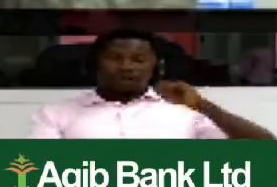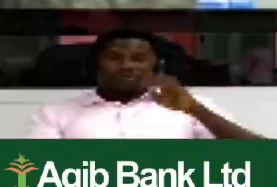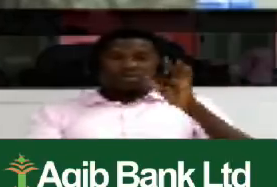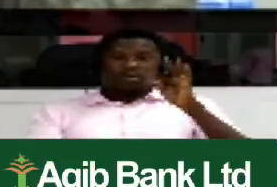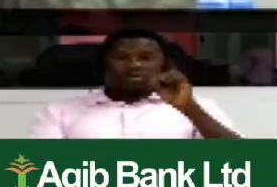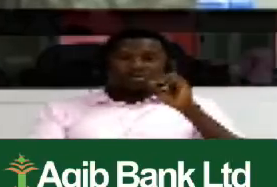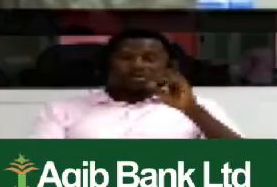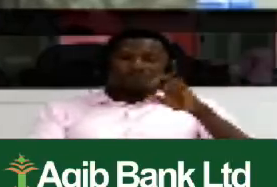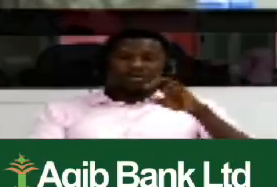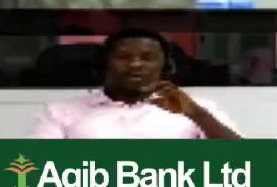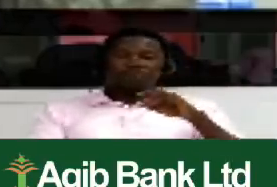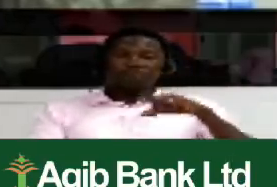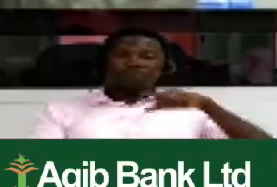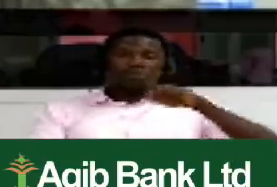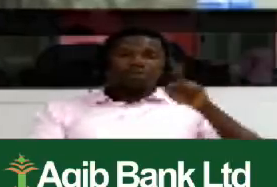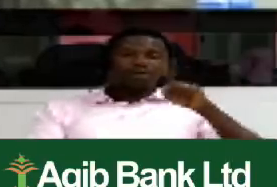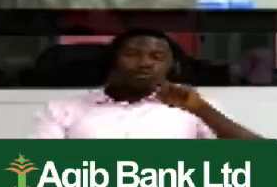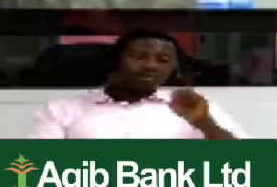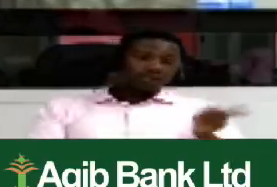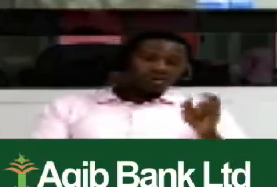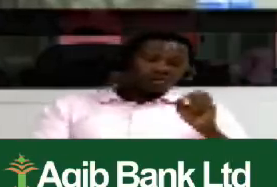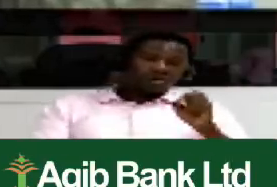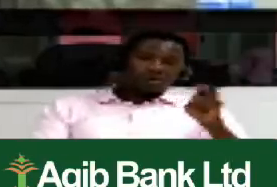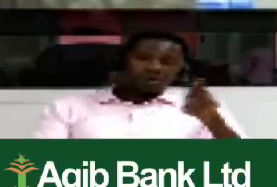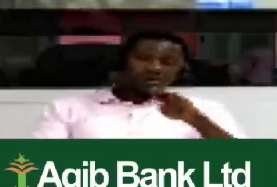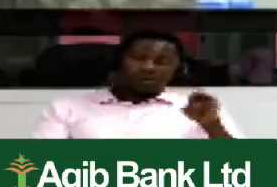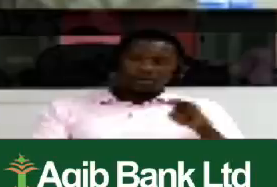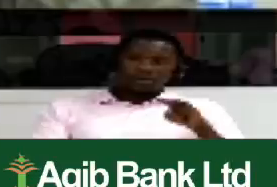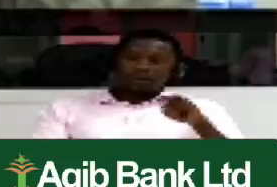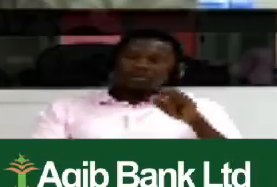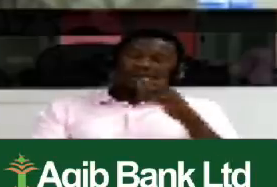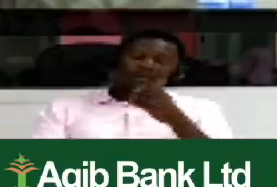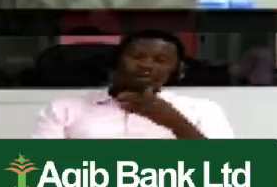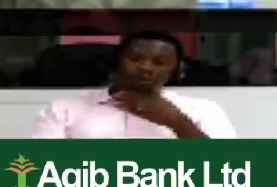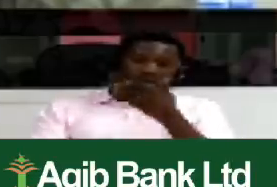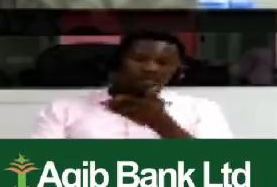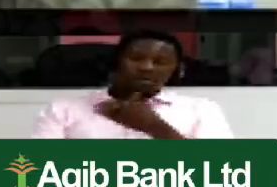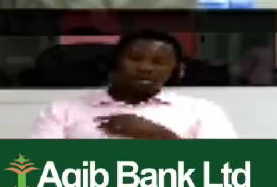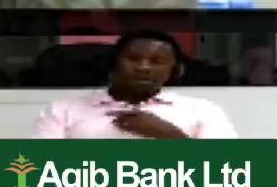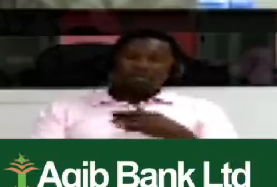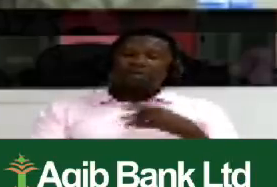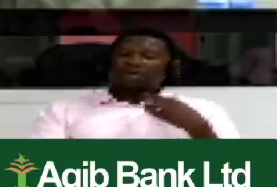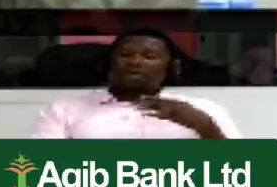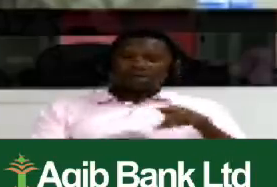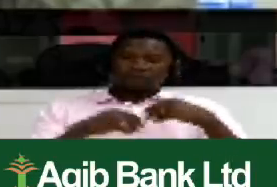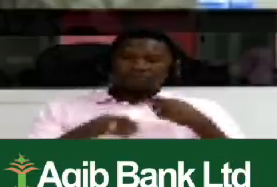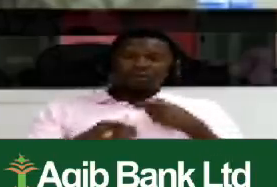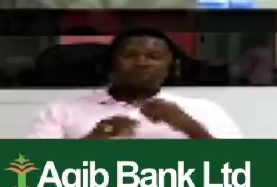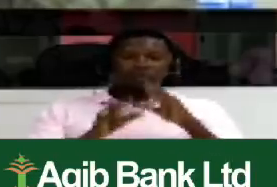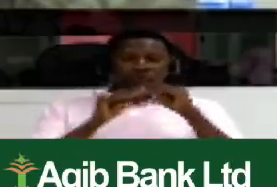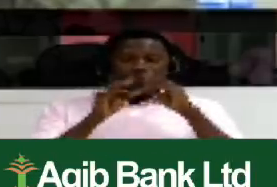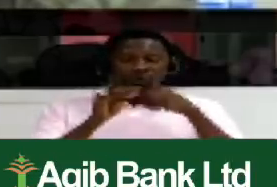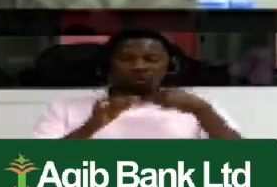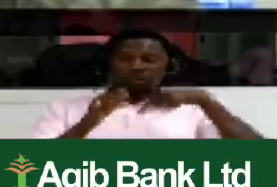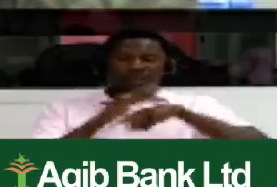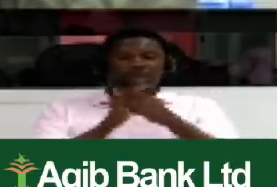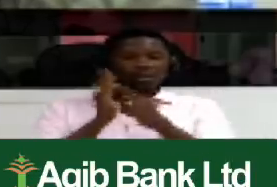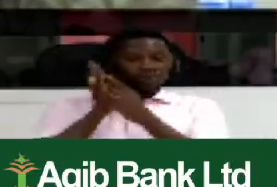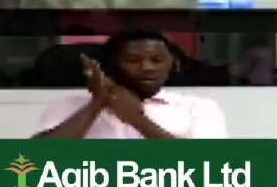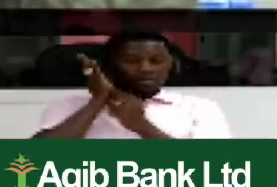live witness. He's around. He gave me space in the radio. I condemned the